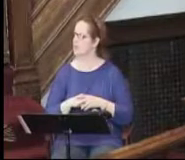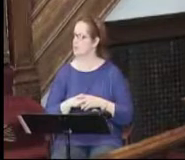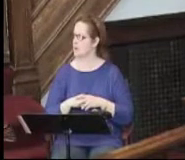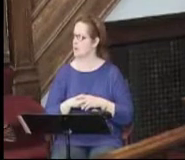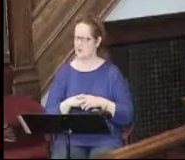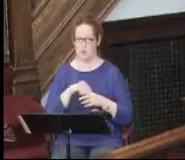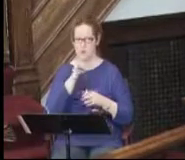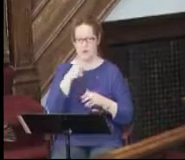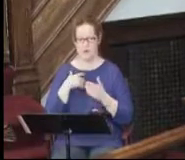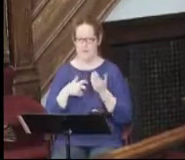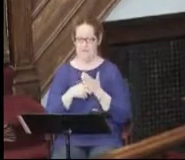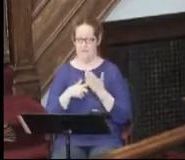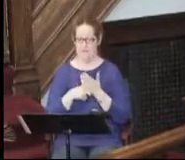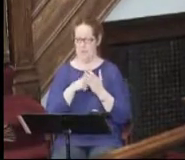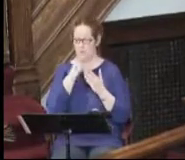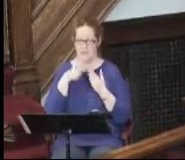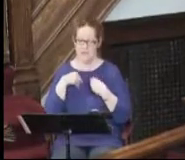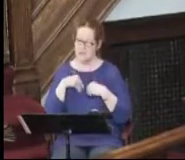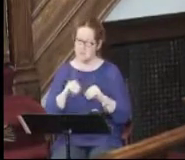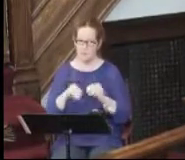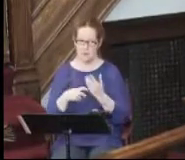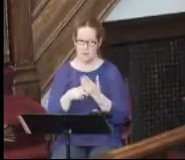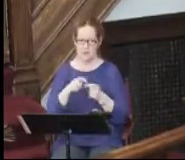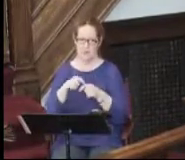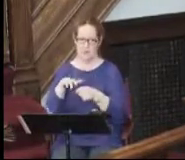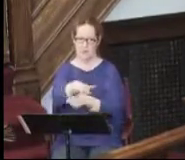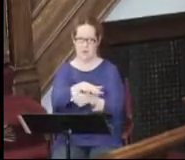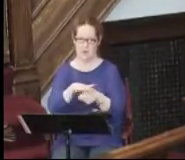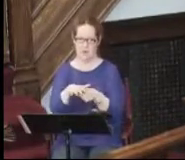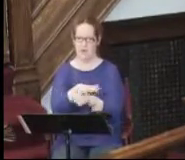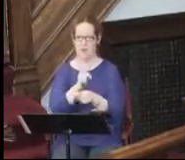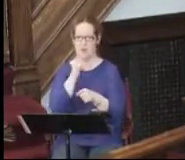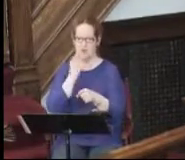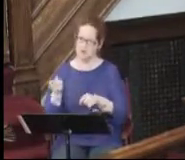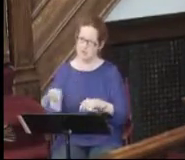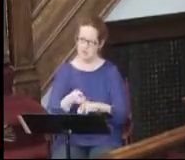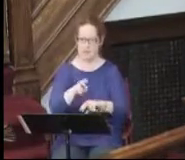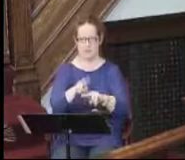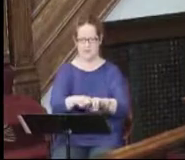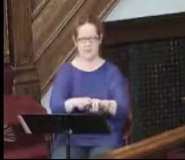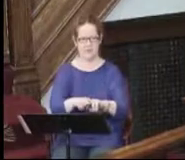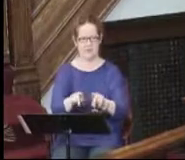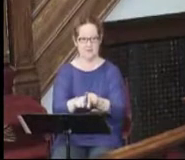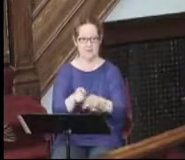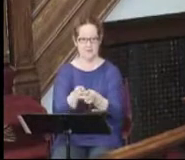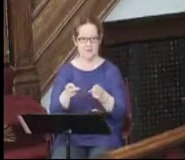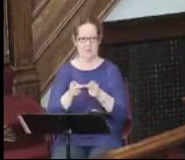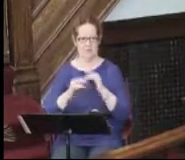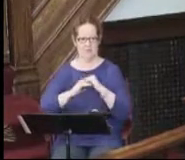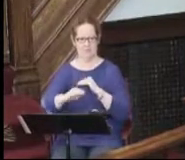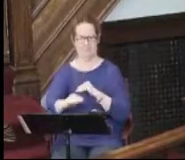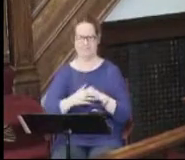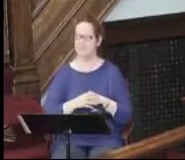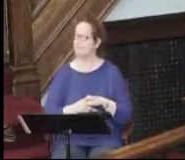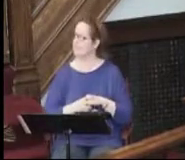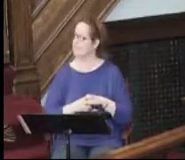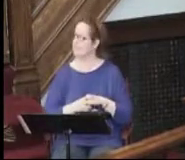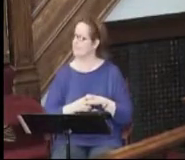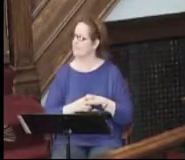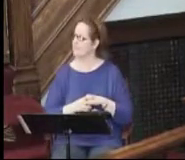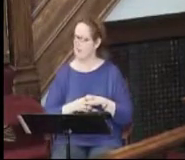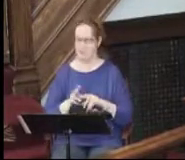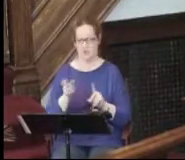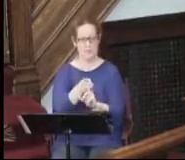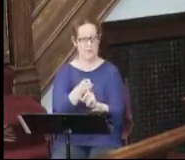And you don't have a ticket," and they wouldn't sell her a ticket for that area. So she proceeded to go back in and sit down where she was on the main floor. She was eventually